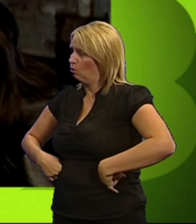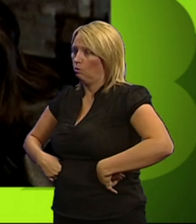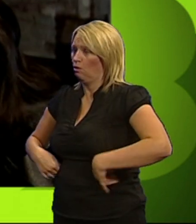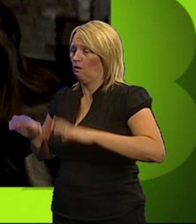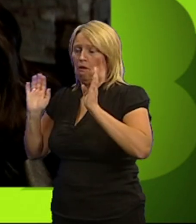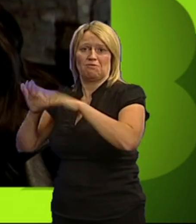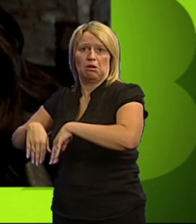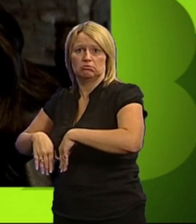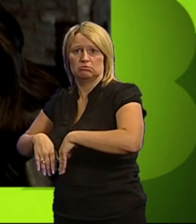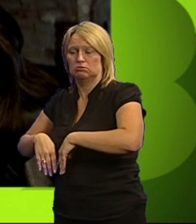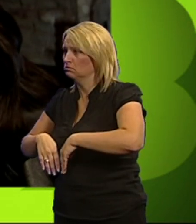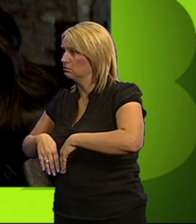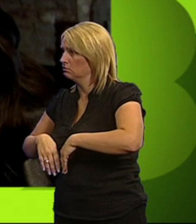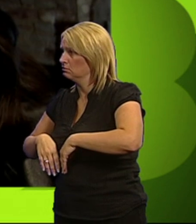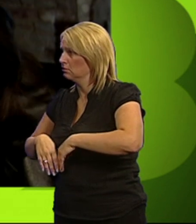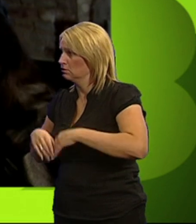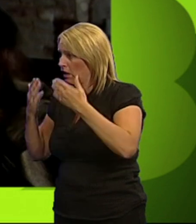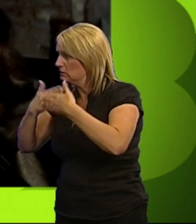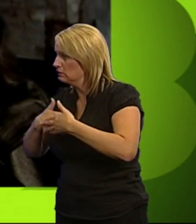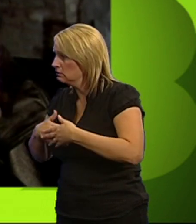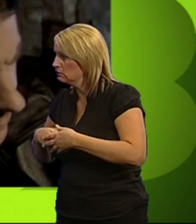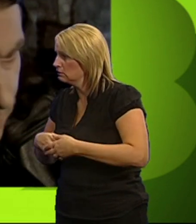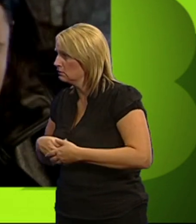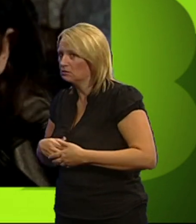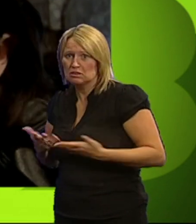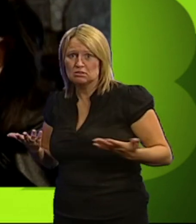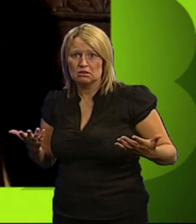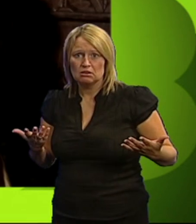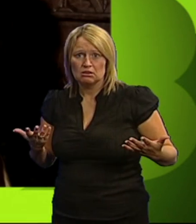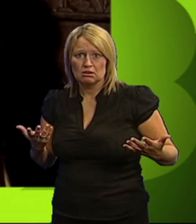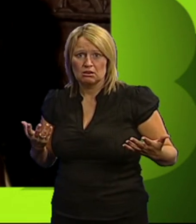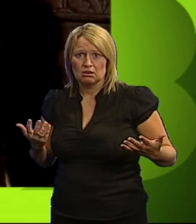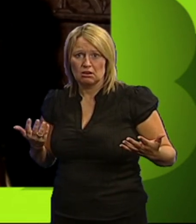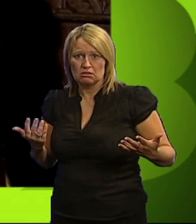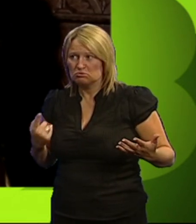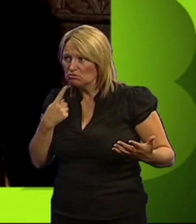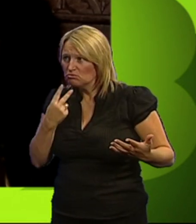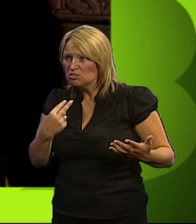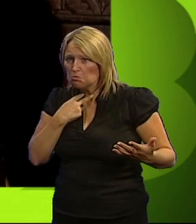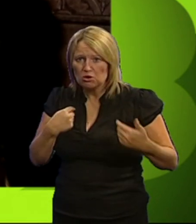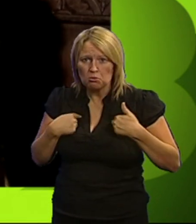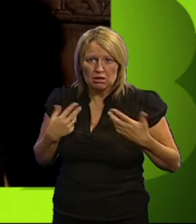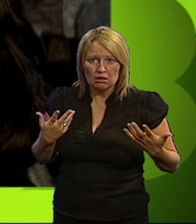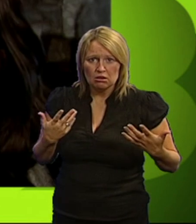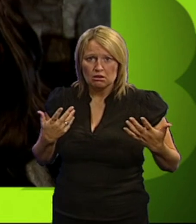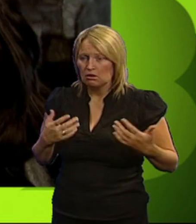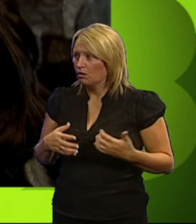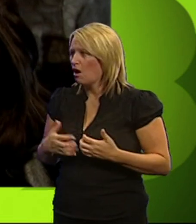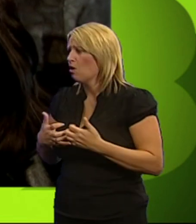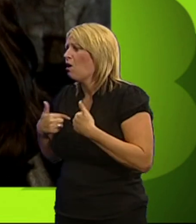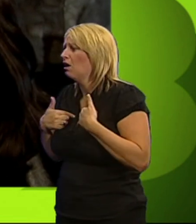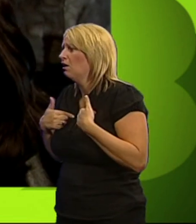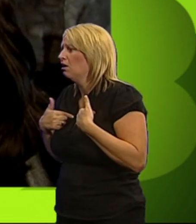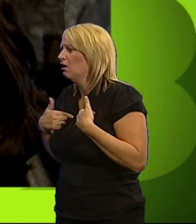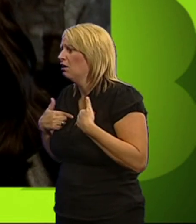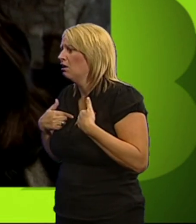Oh. Oh, well, never mind. Night, Vladdy. Is that it? Aren't you at least going to say you're disappointed? Well,